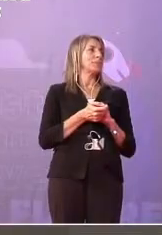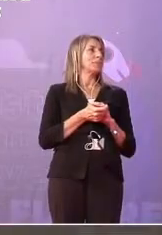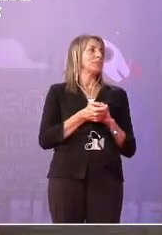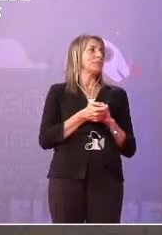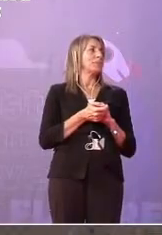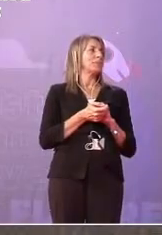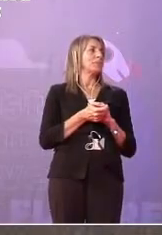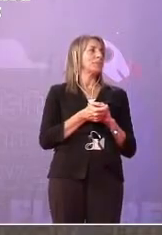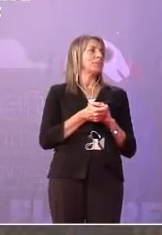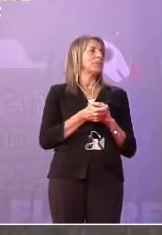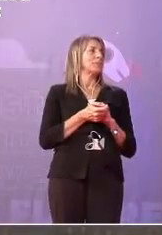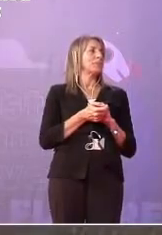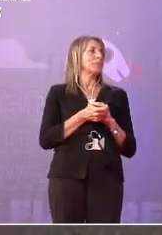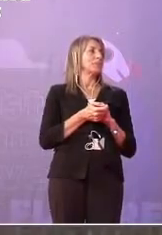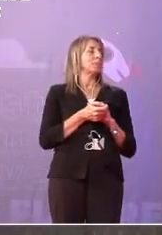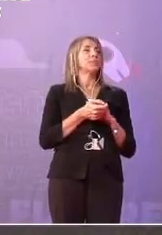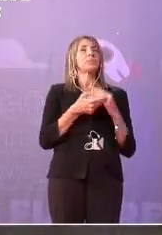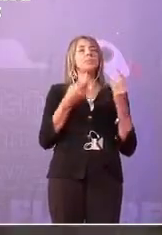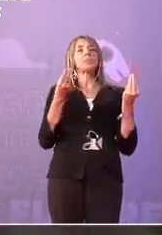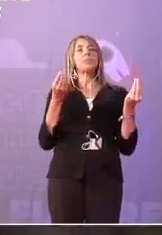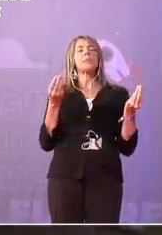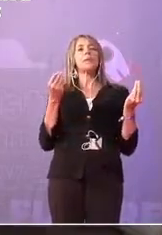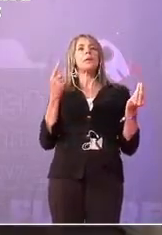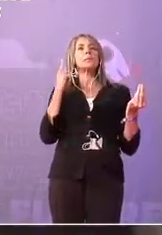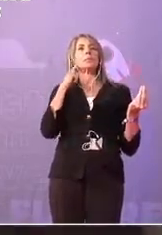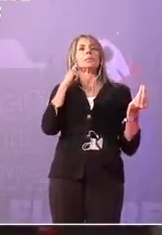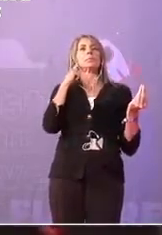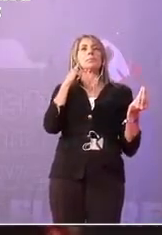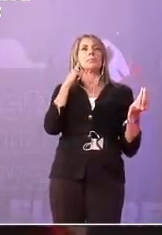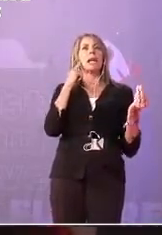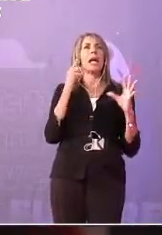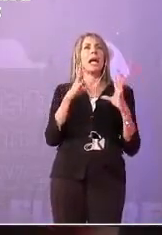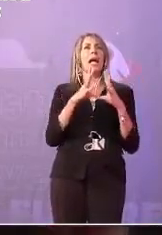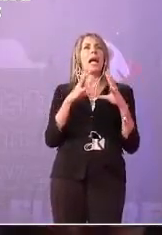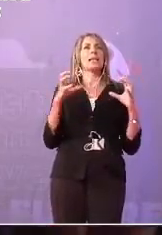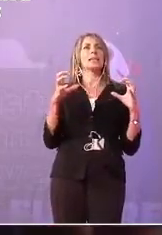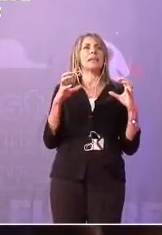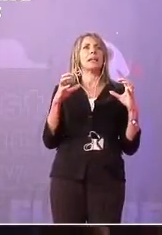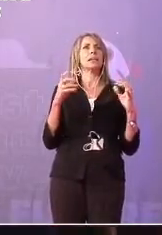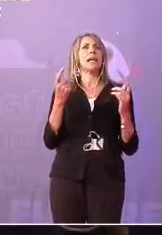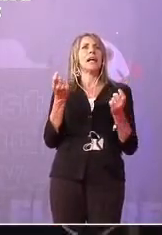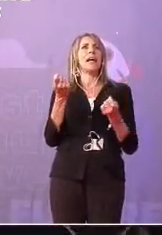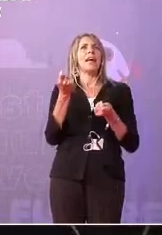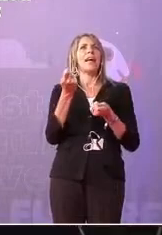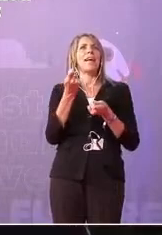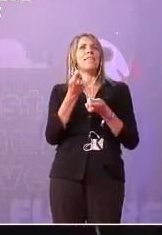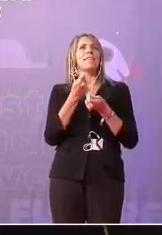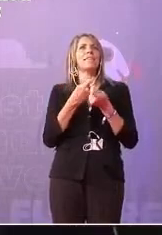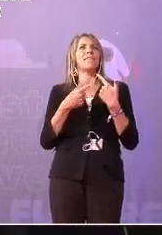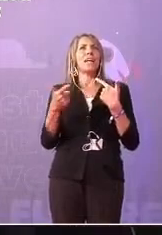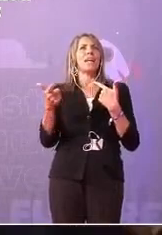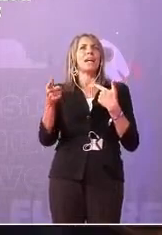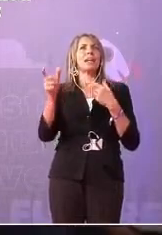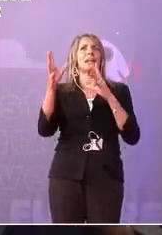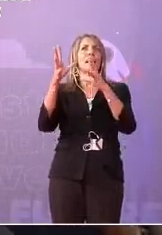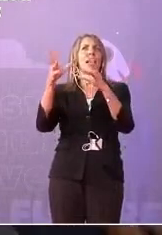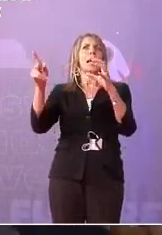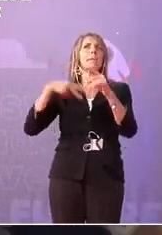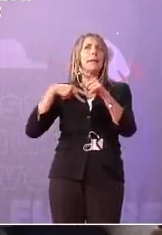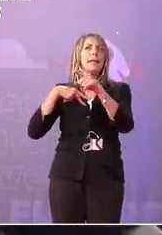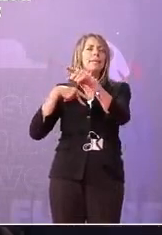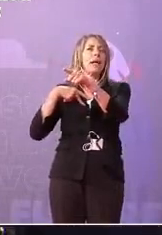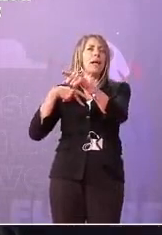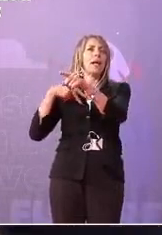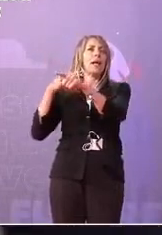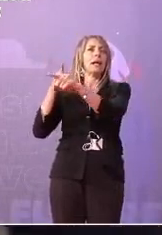When I hear about a company which, you know, is selling to individual aircraft owners, it's a very granular market. They're a bit all over the place,